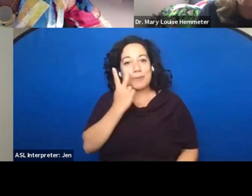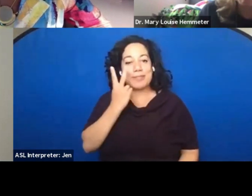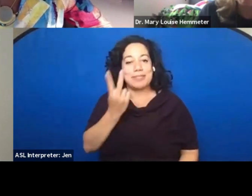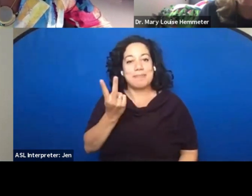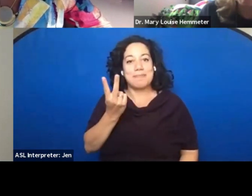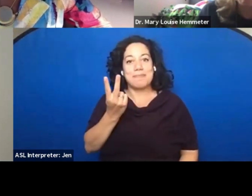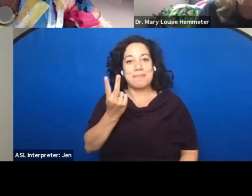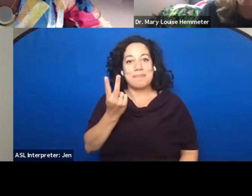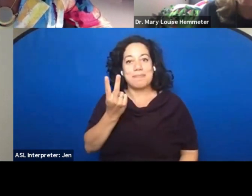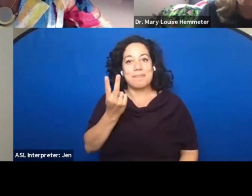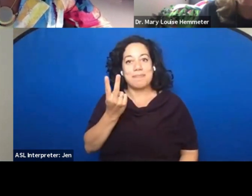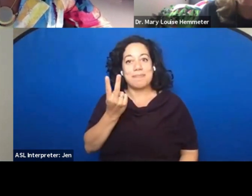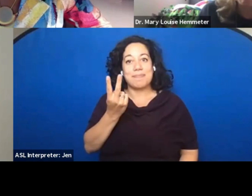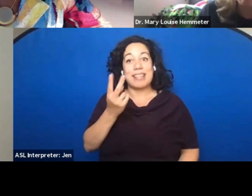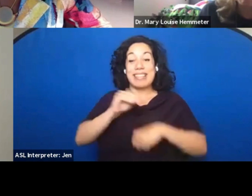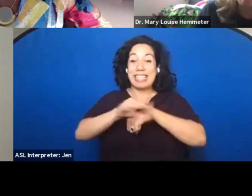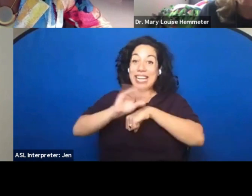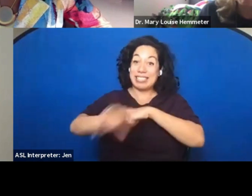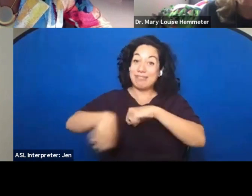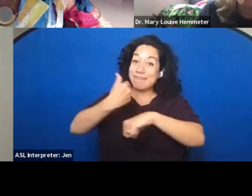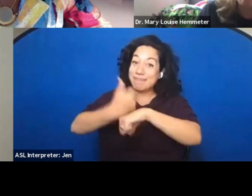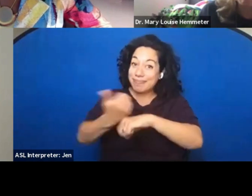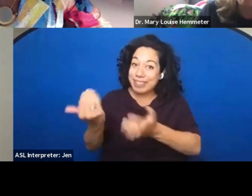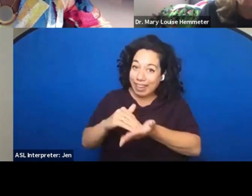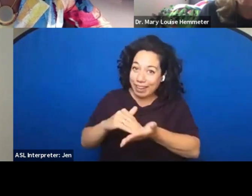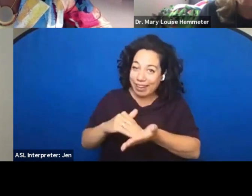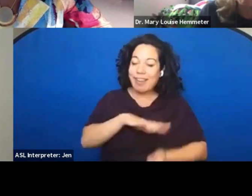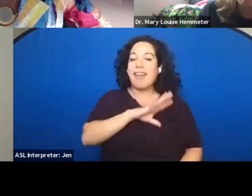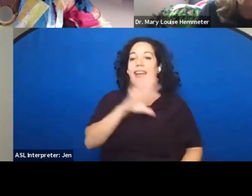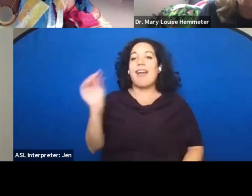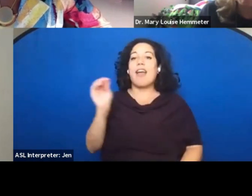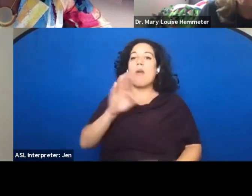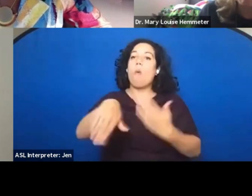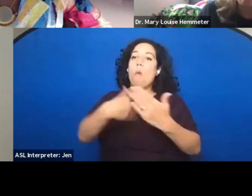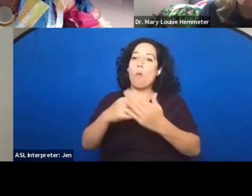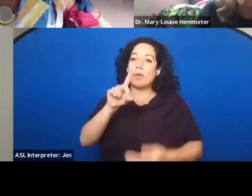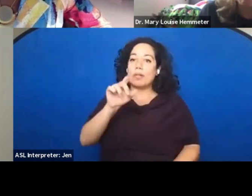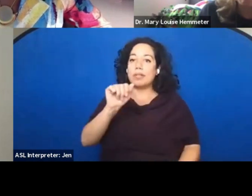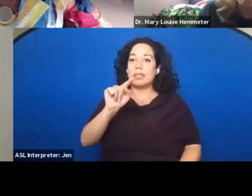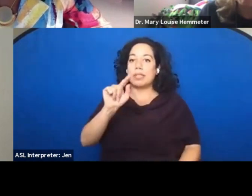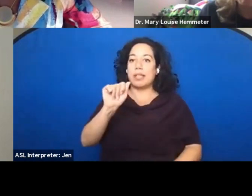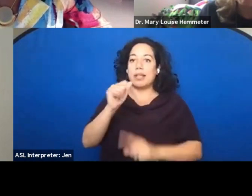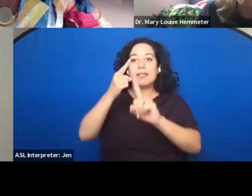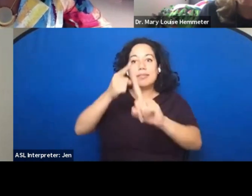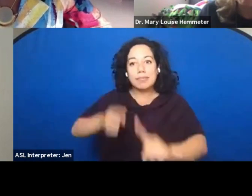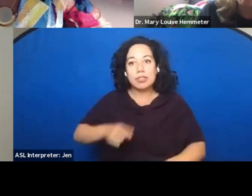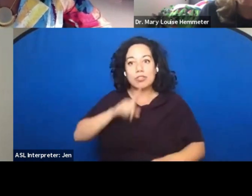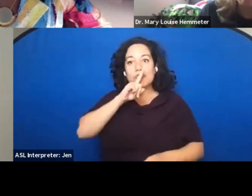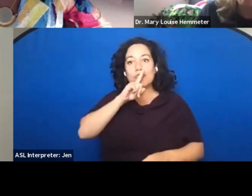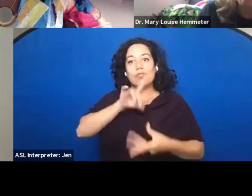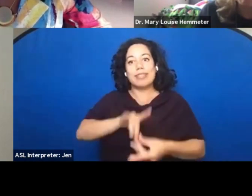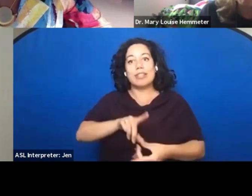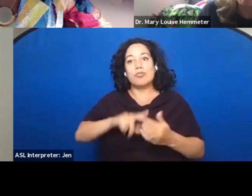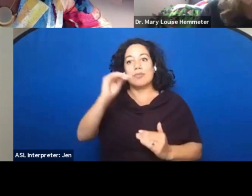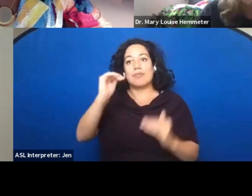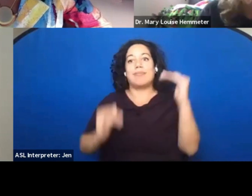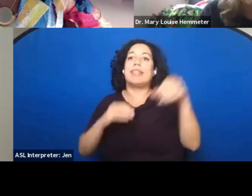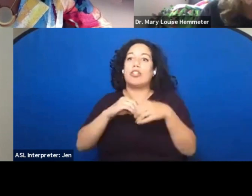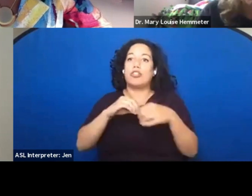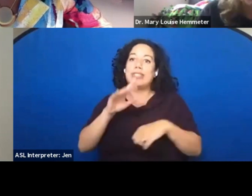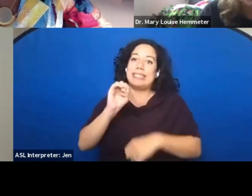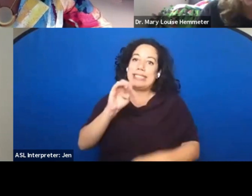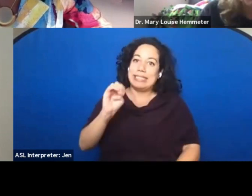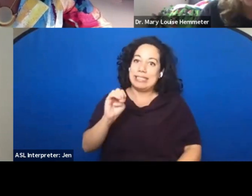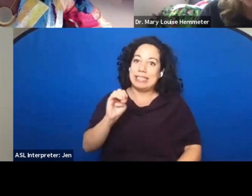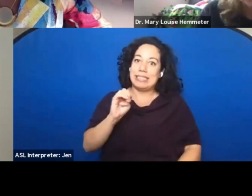the guidance reinstated, as well as all of the data points that talk about inequities in early childhood reinstated